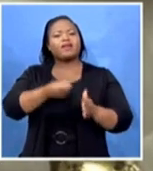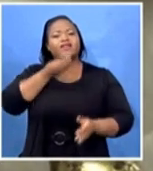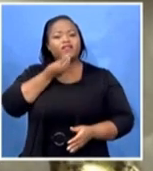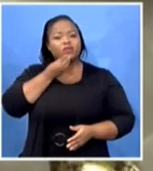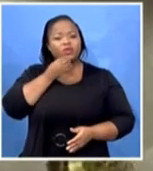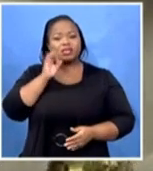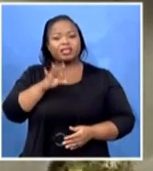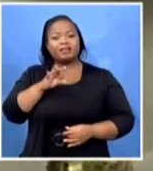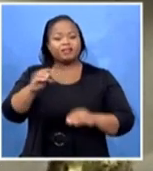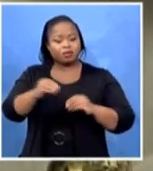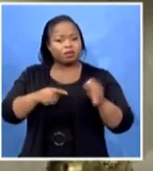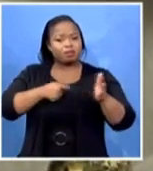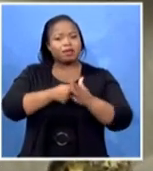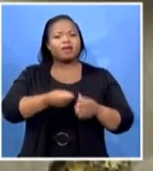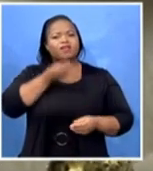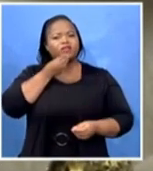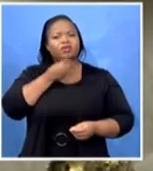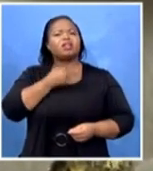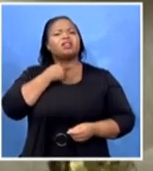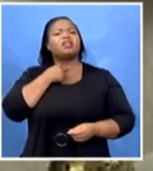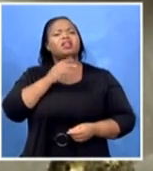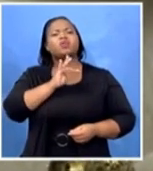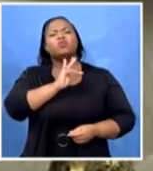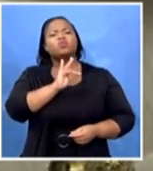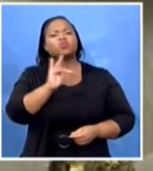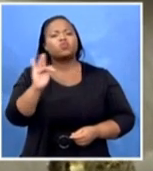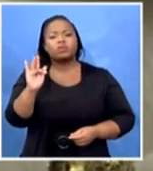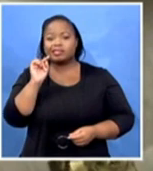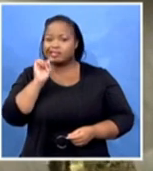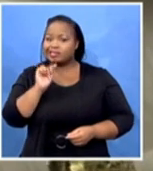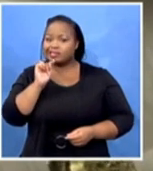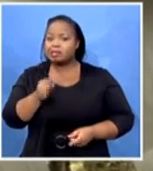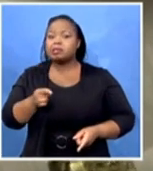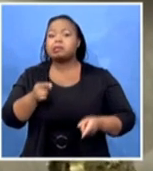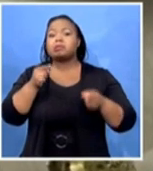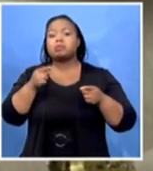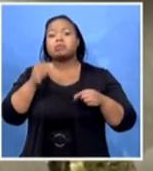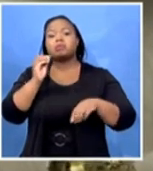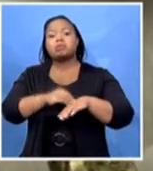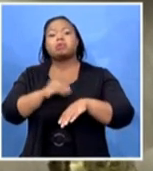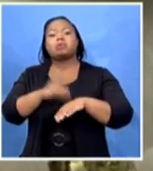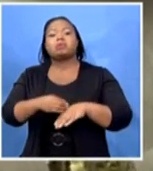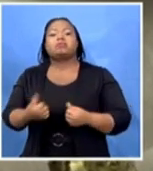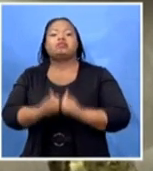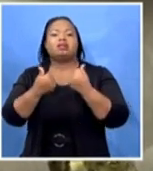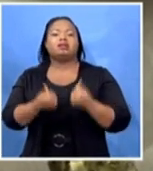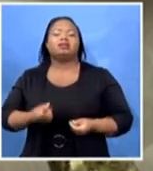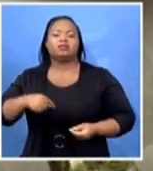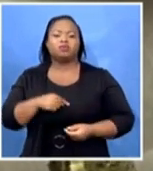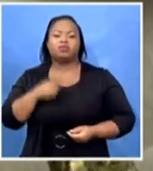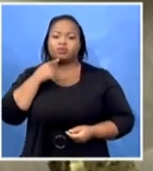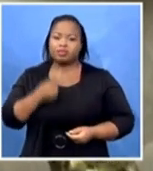that food, that will be a serious problem. So that is why we say we hope we can